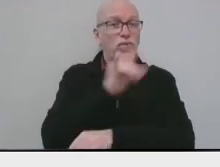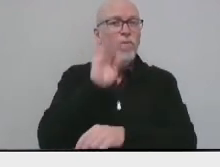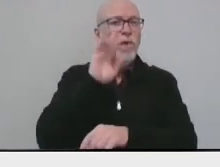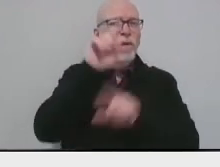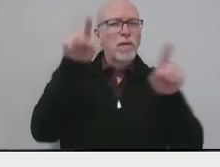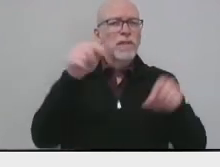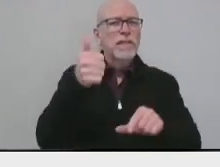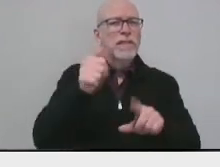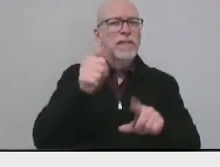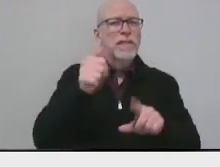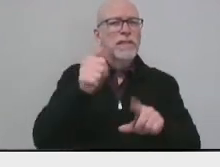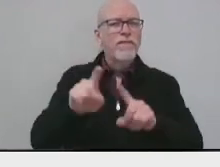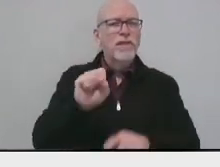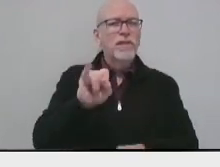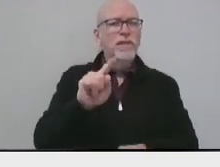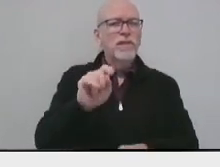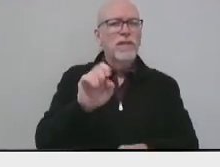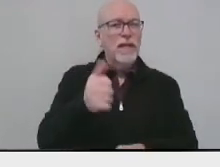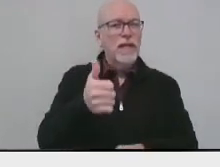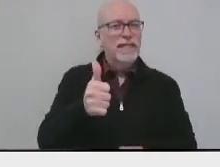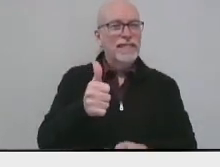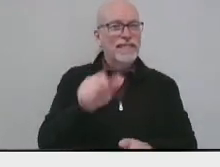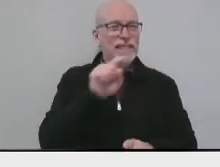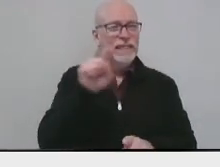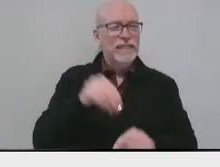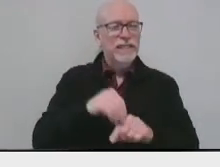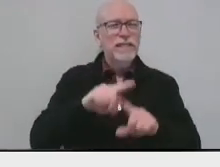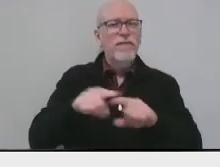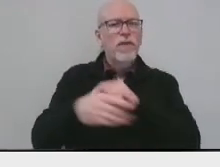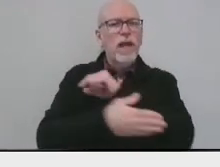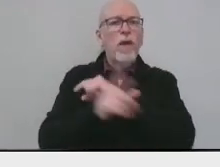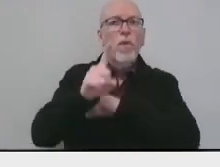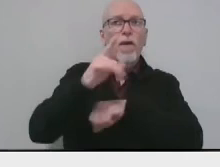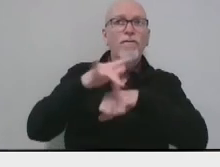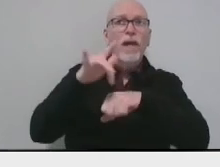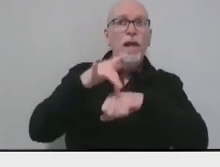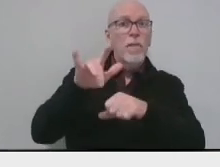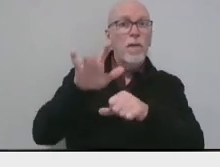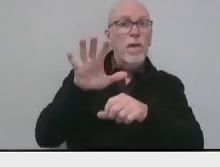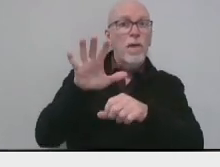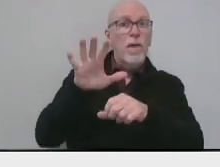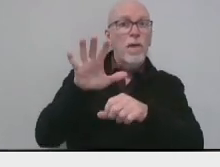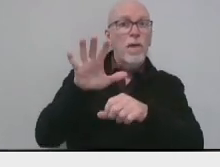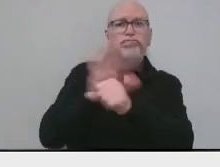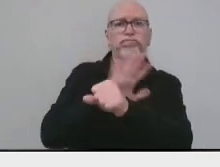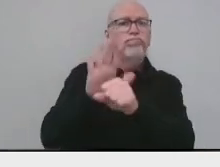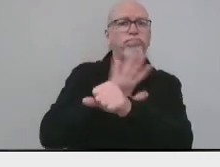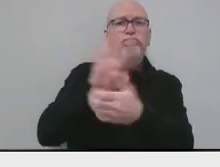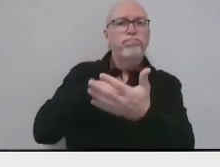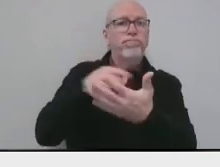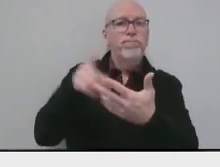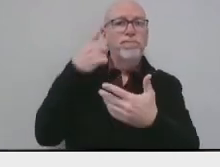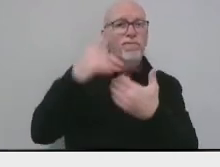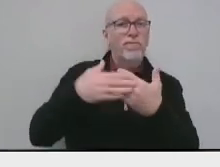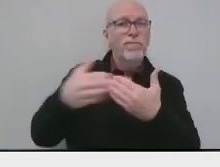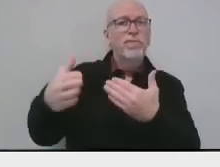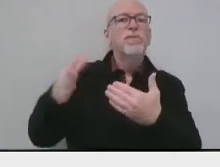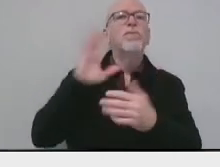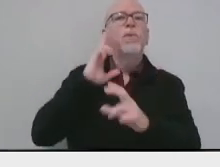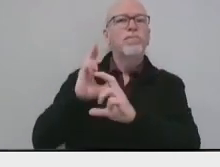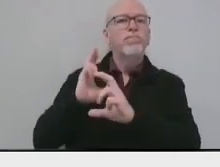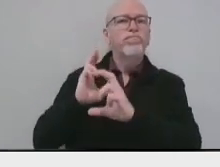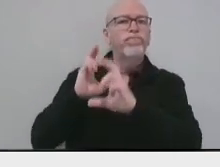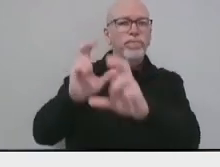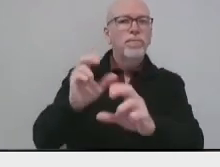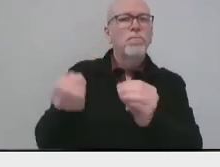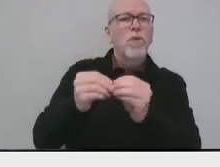in counties where available appointments are already booked for the foreseeable future. These units will be at standalone